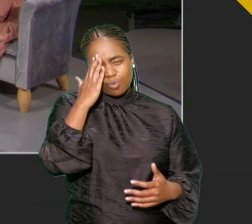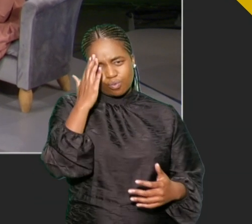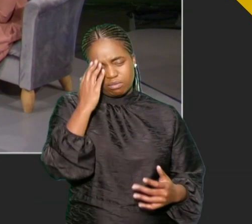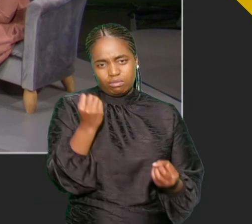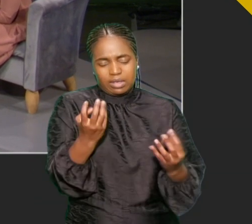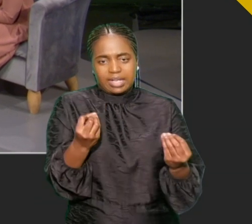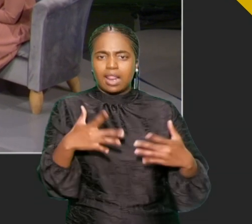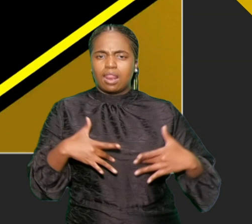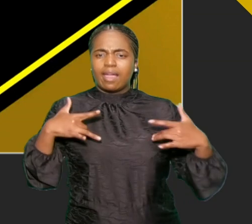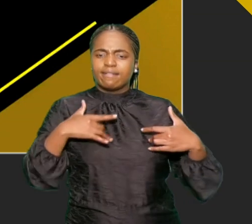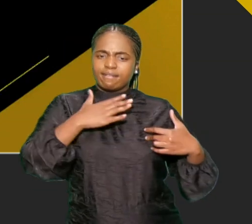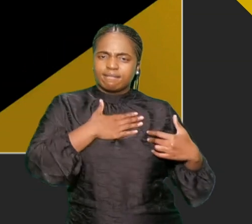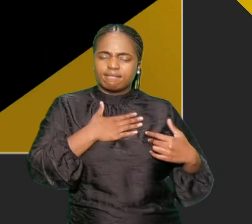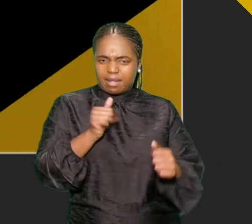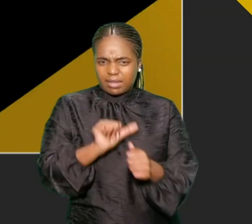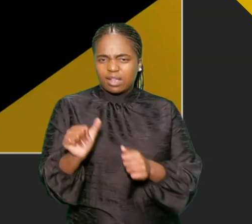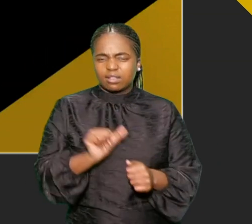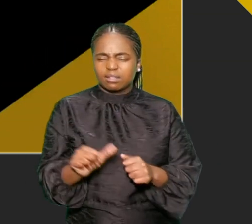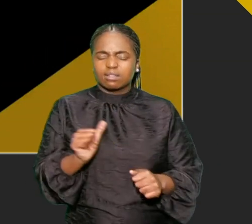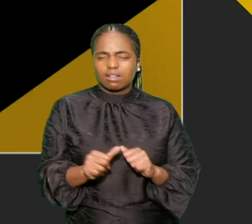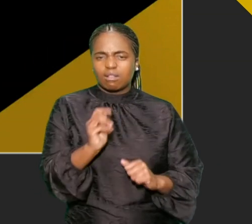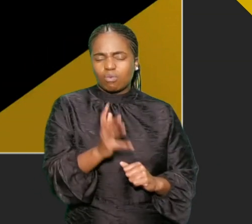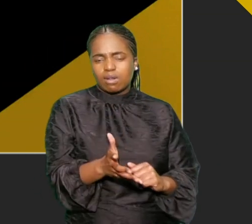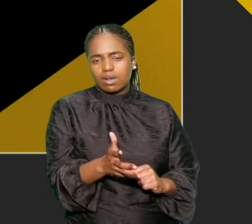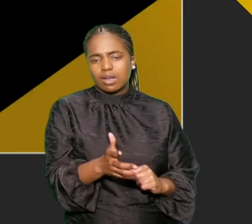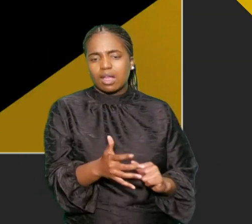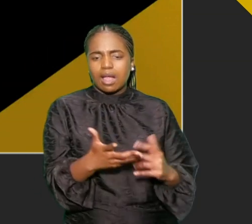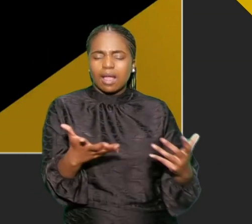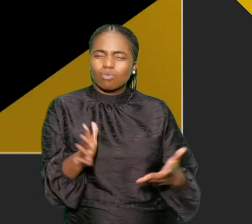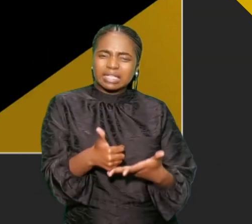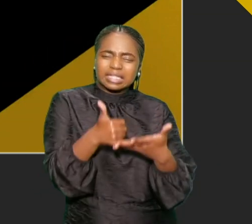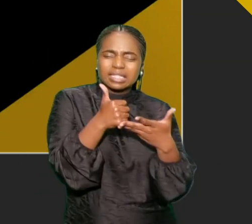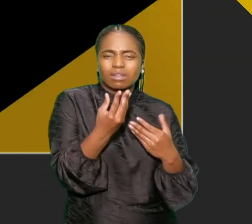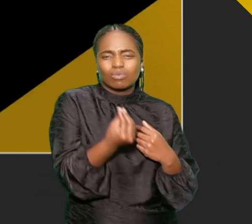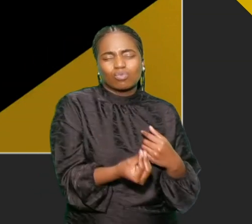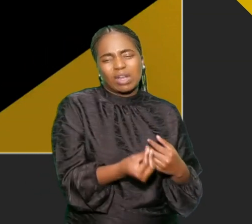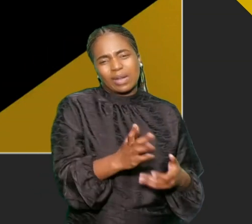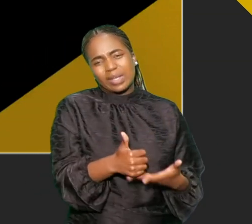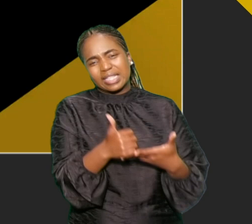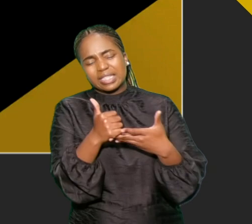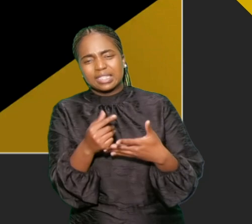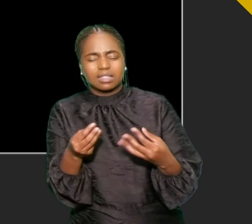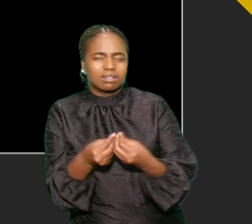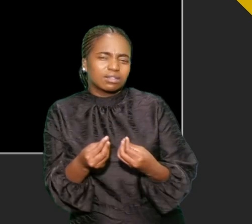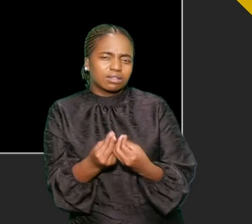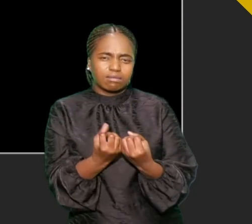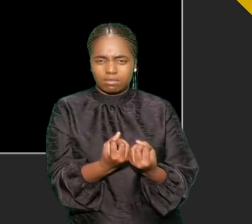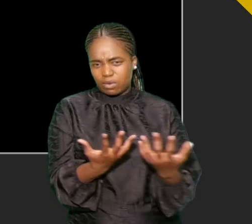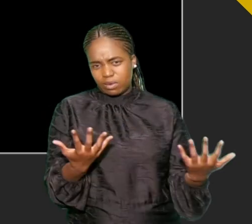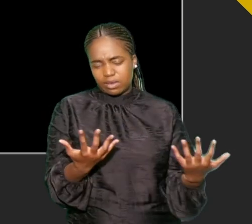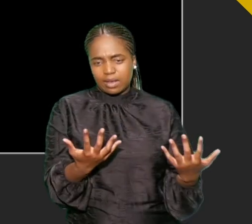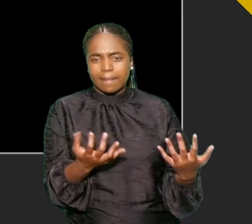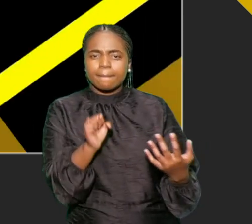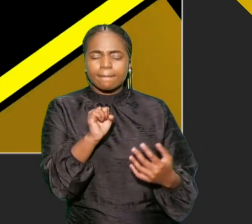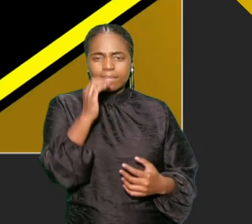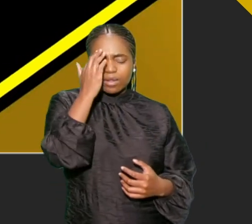maybe life ya ka nkare e le better, you know, nkare a nthusa ka ngwana o a ntshileng le yena, nkare